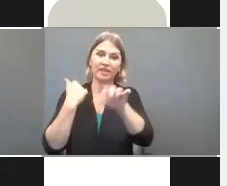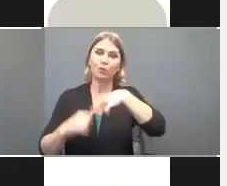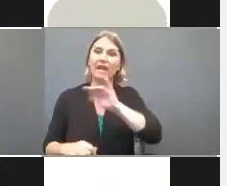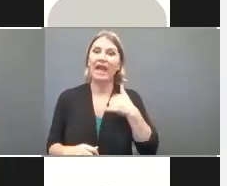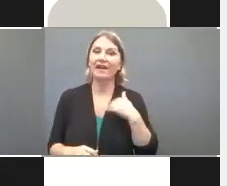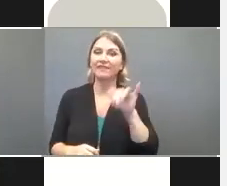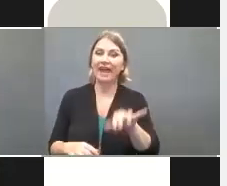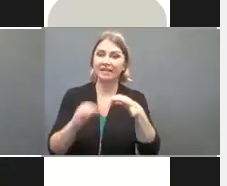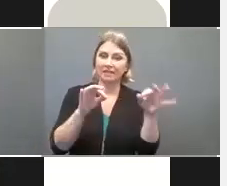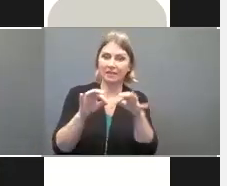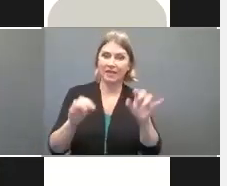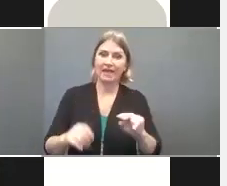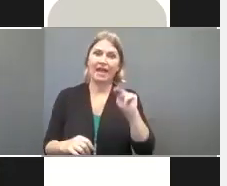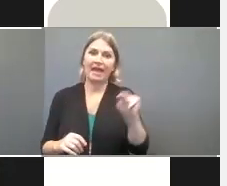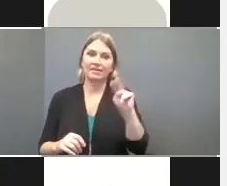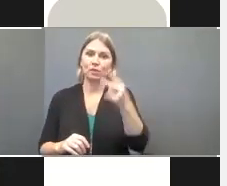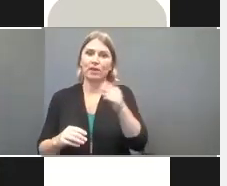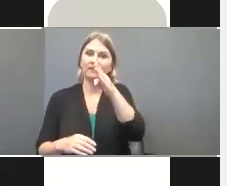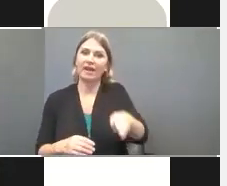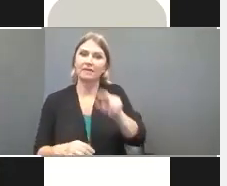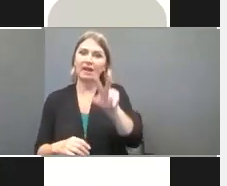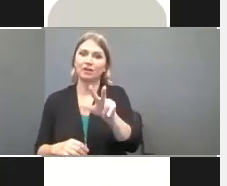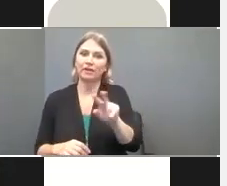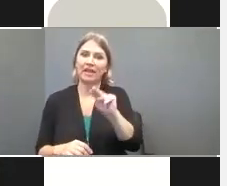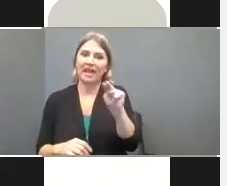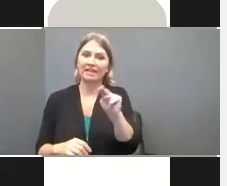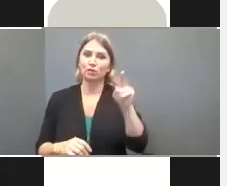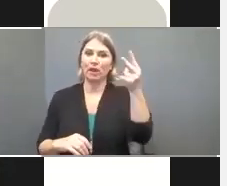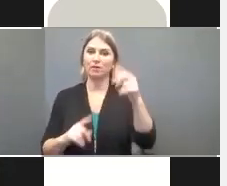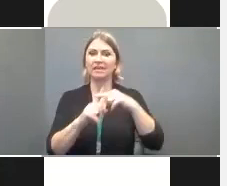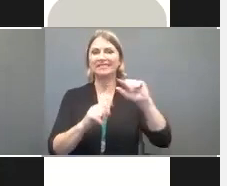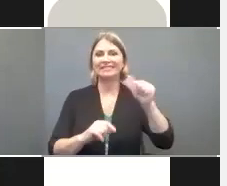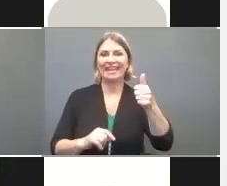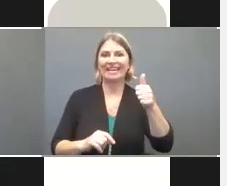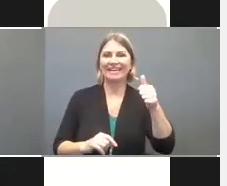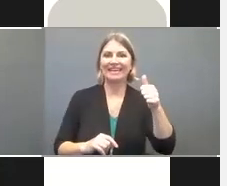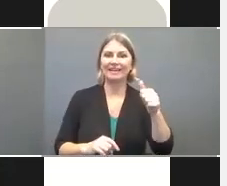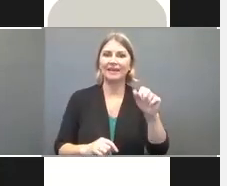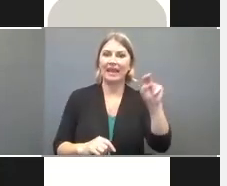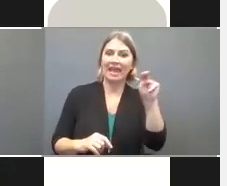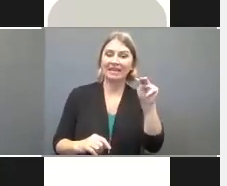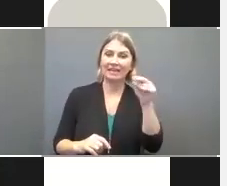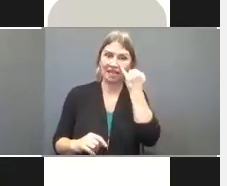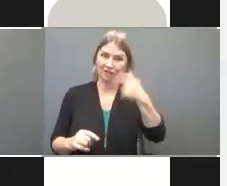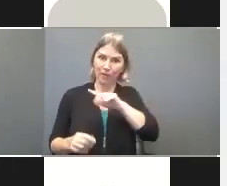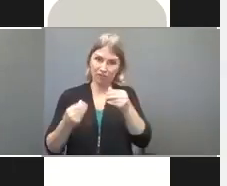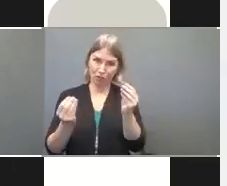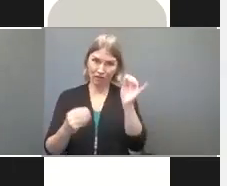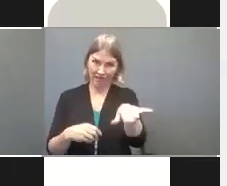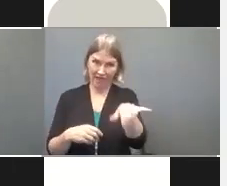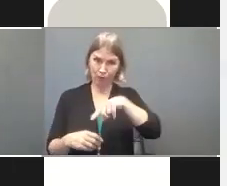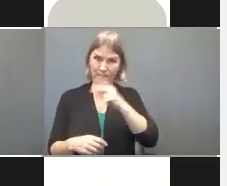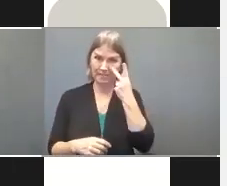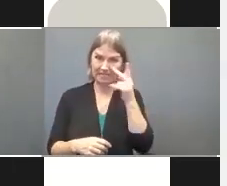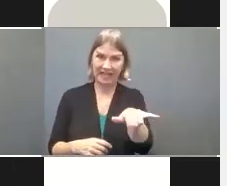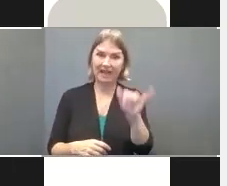n squared divided by 3n squared plus 10n plus 5. And if we solve this particular limit, we see that we